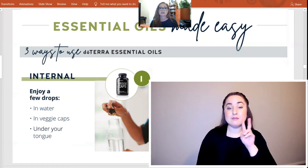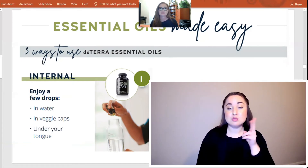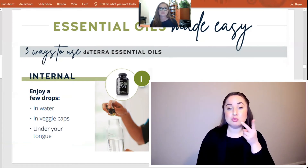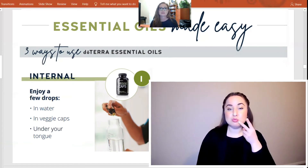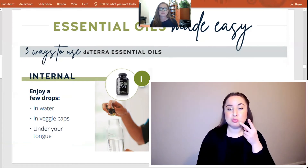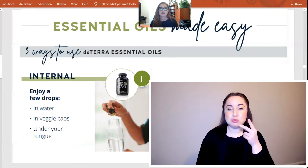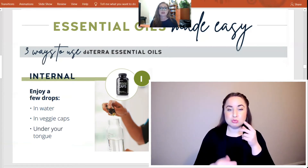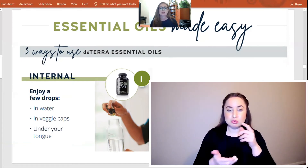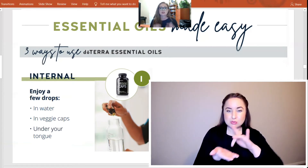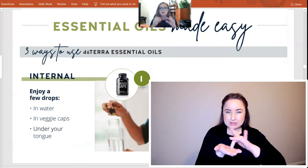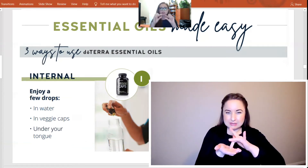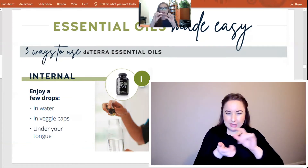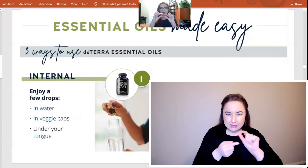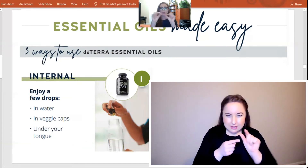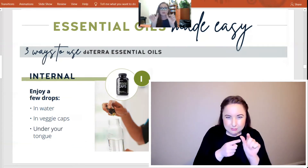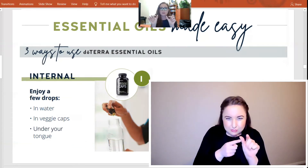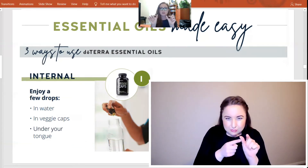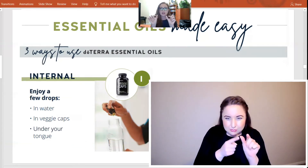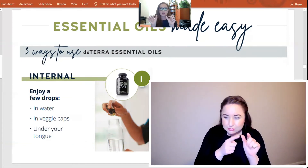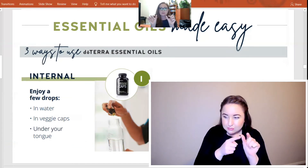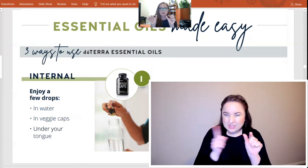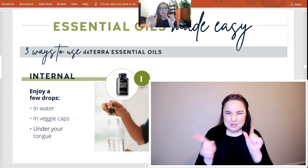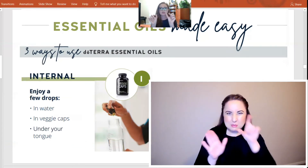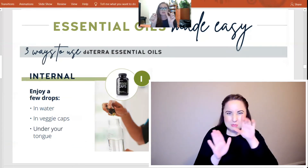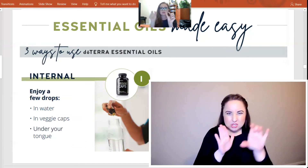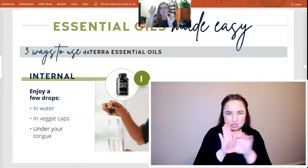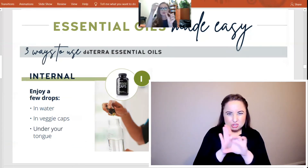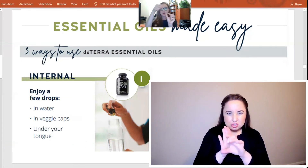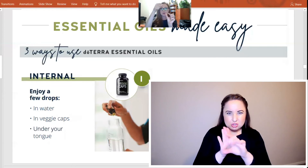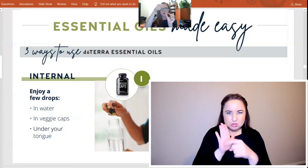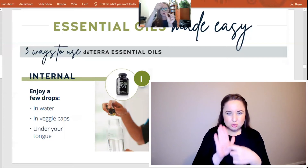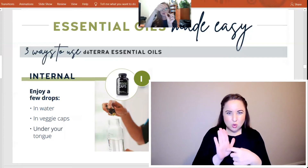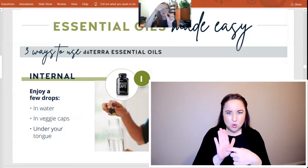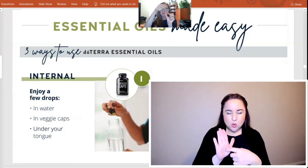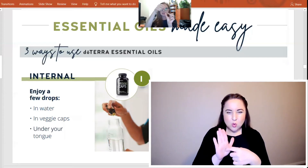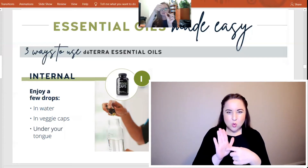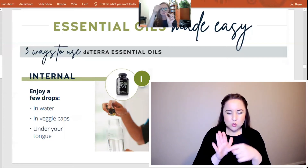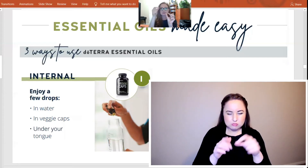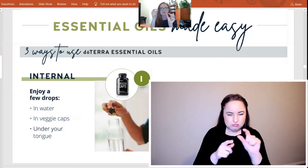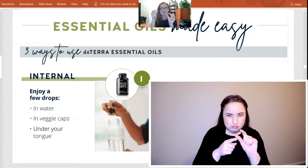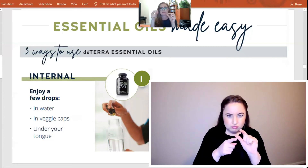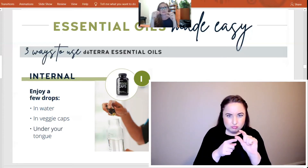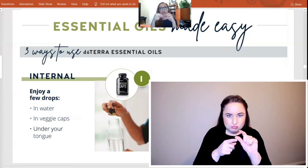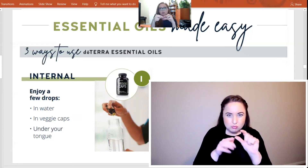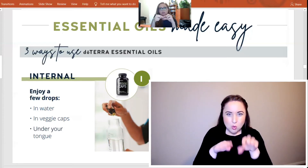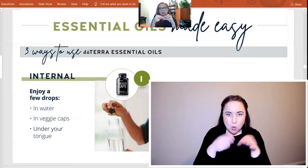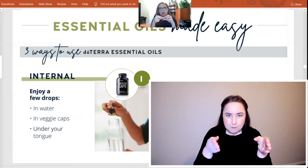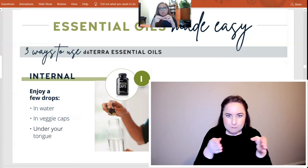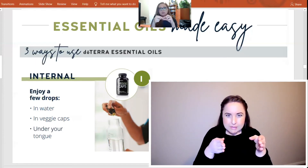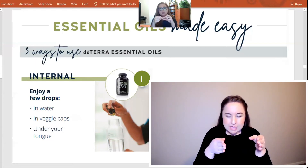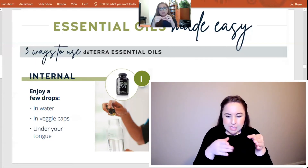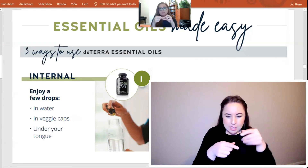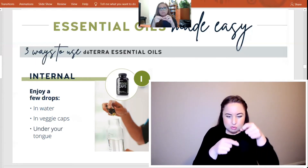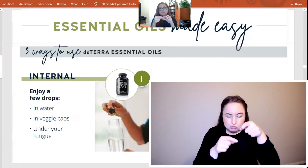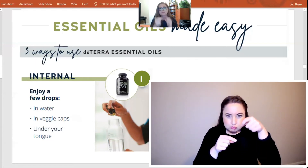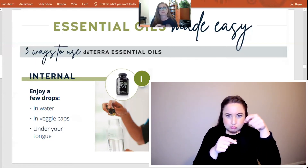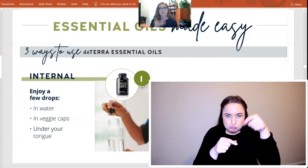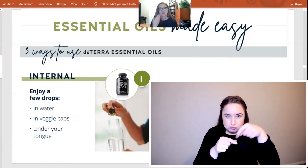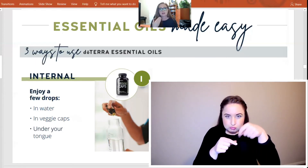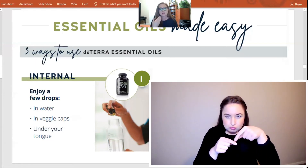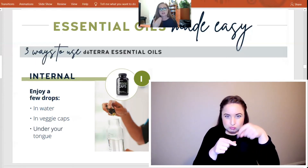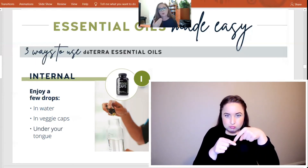is. You just open up the capsule, drop the oil in, close the capsule up